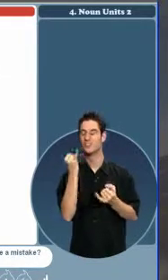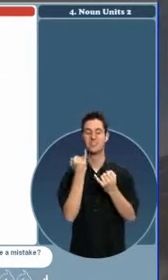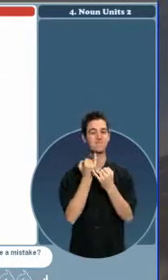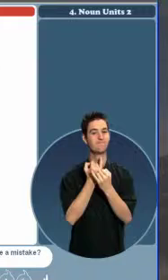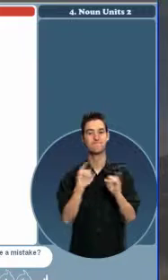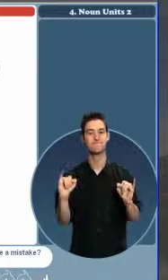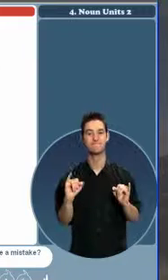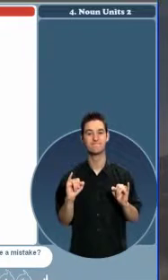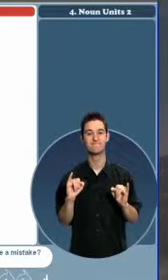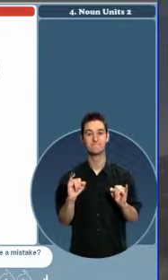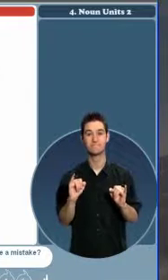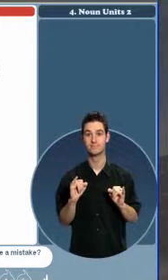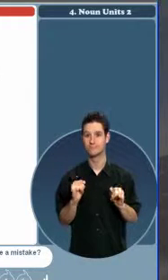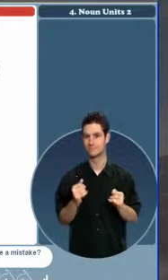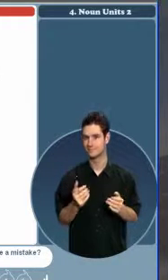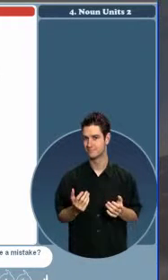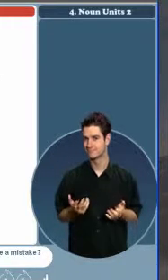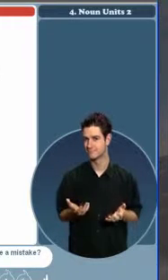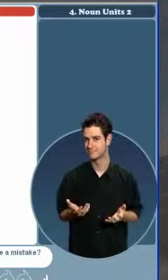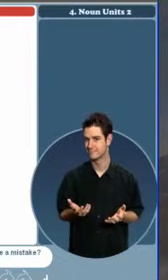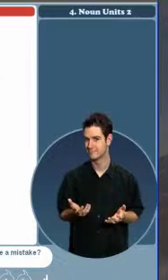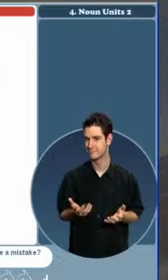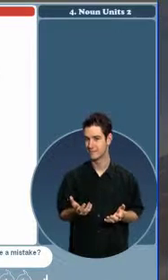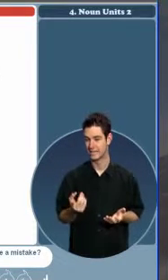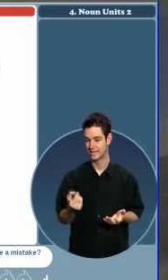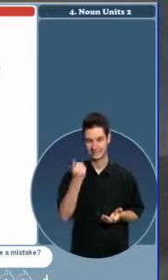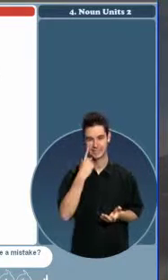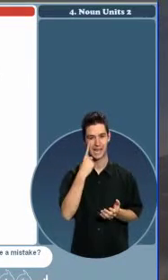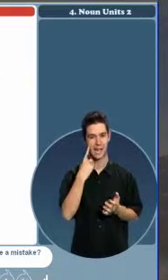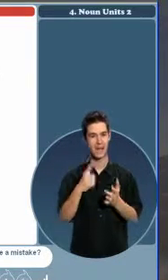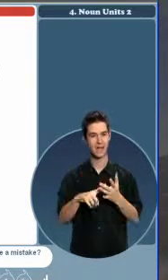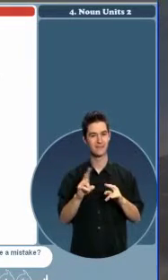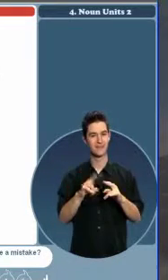How many can you click correctly before you make a mistake?